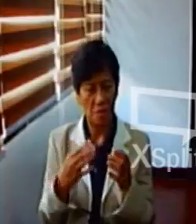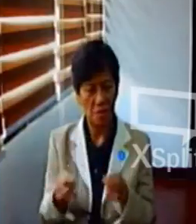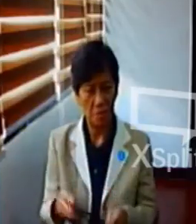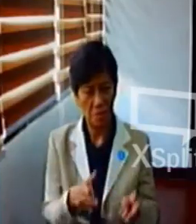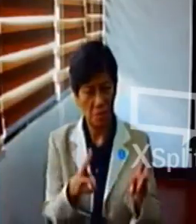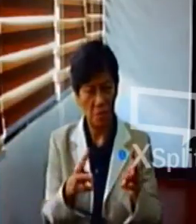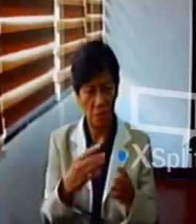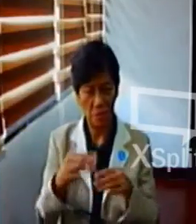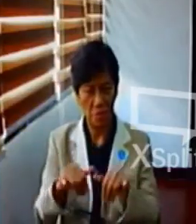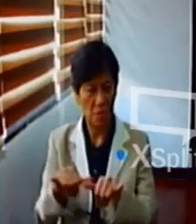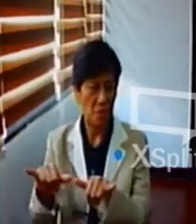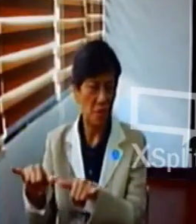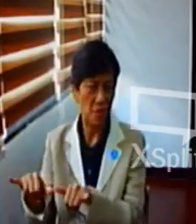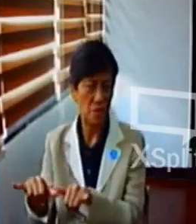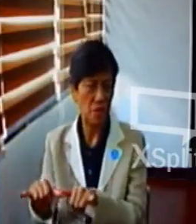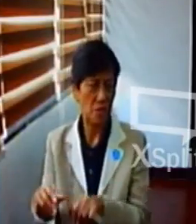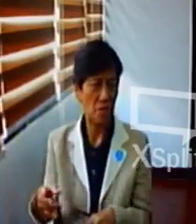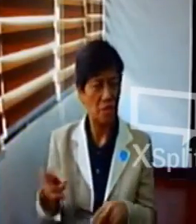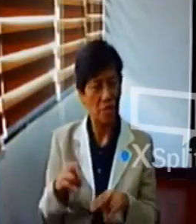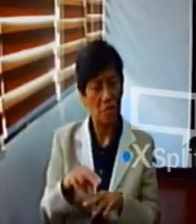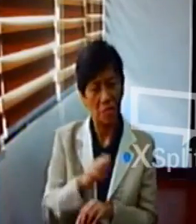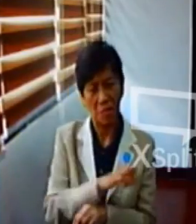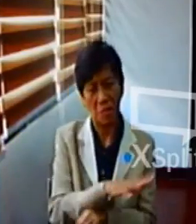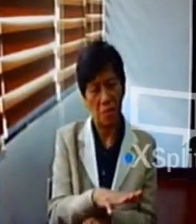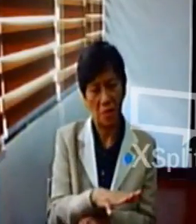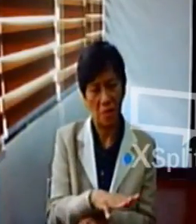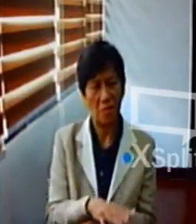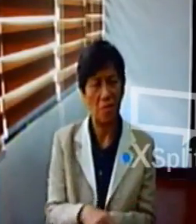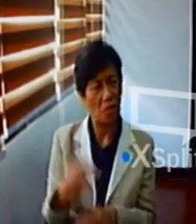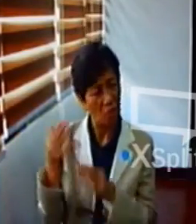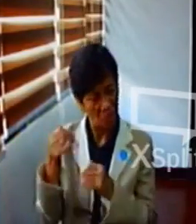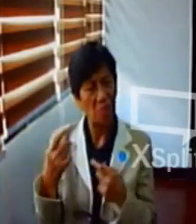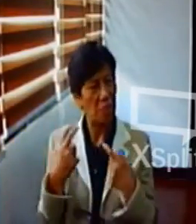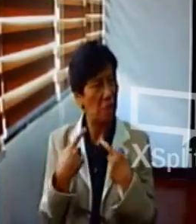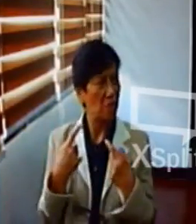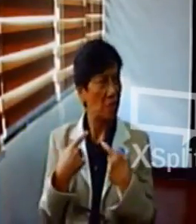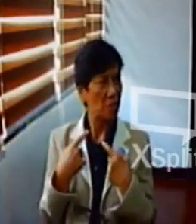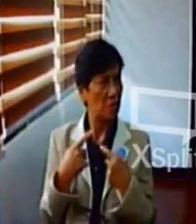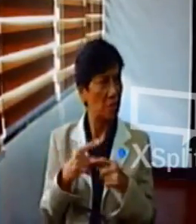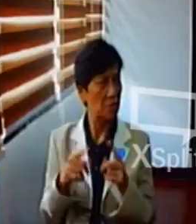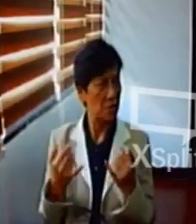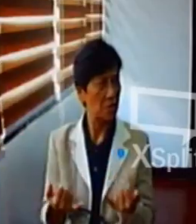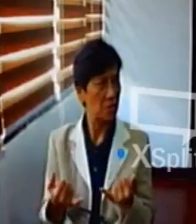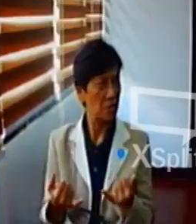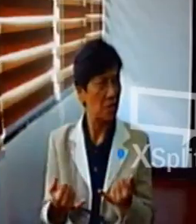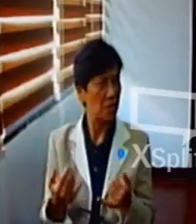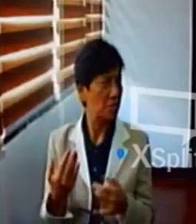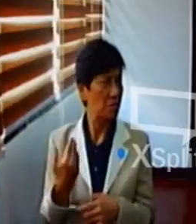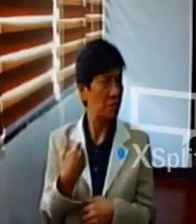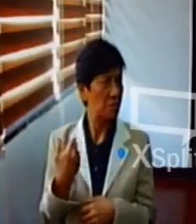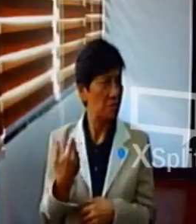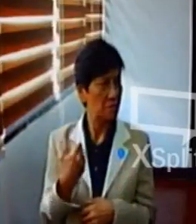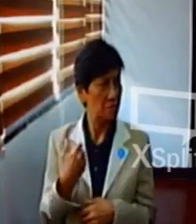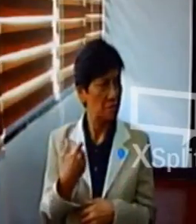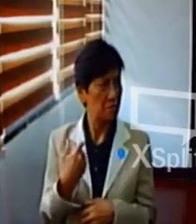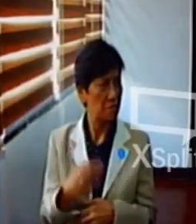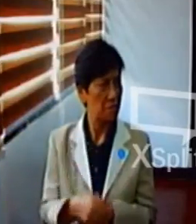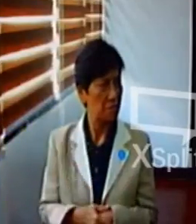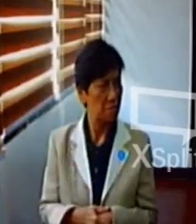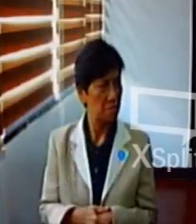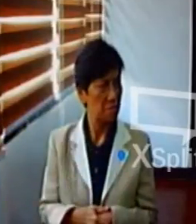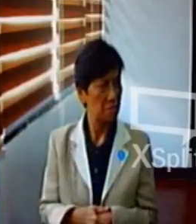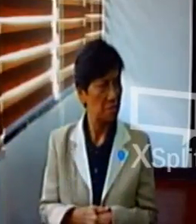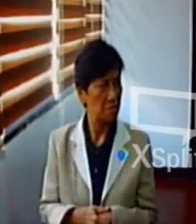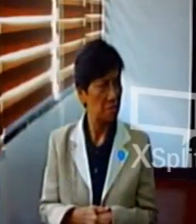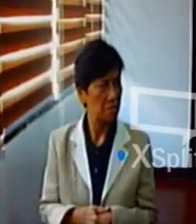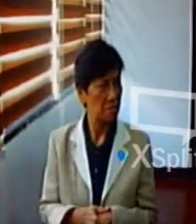multiplier effect, etc. I hope there is, but right now, sir, I don't know any methodology on that aspect. But it